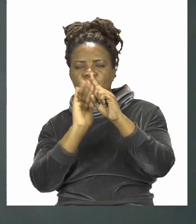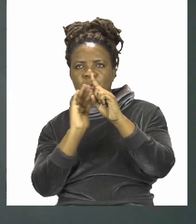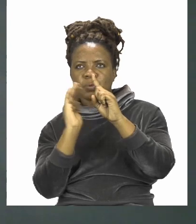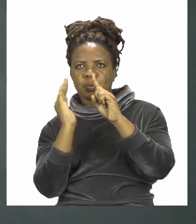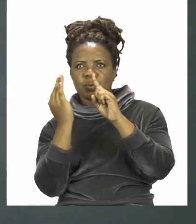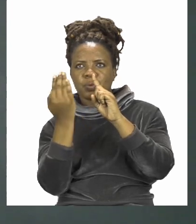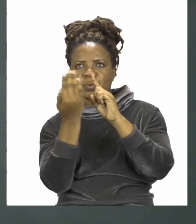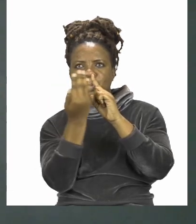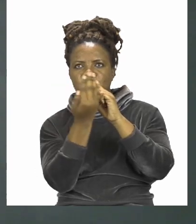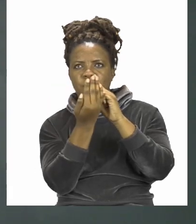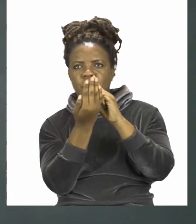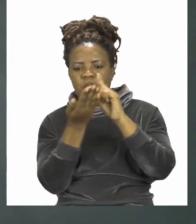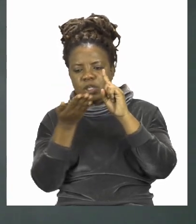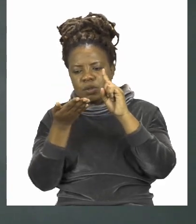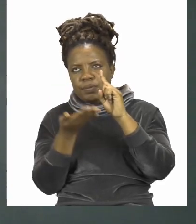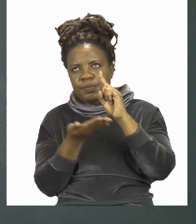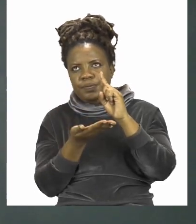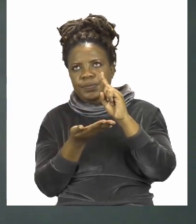round area.